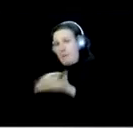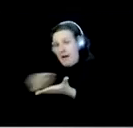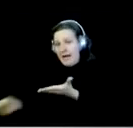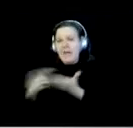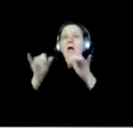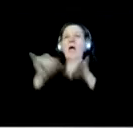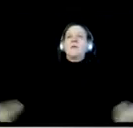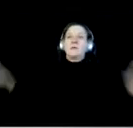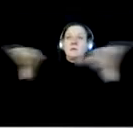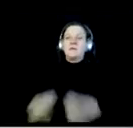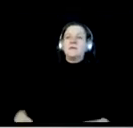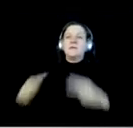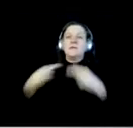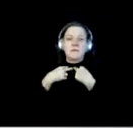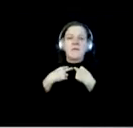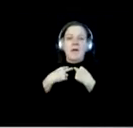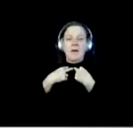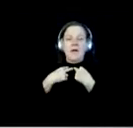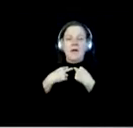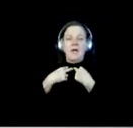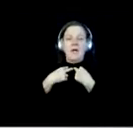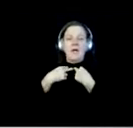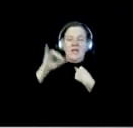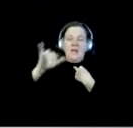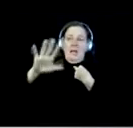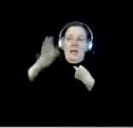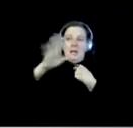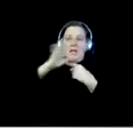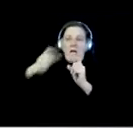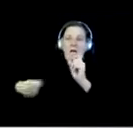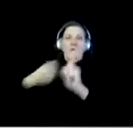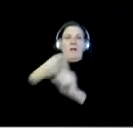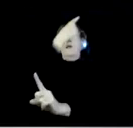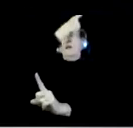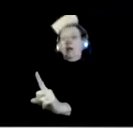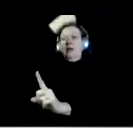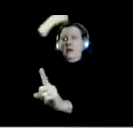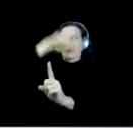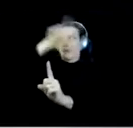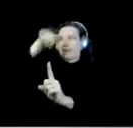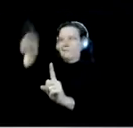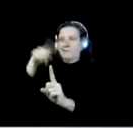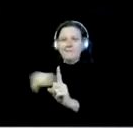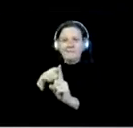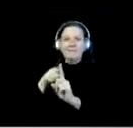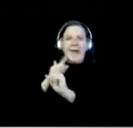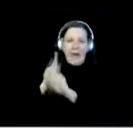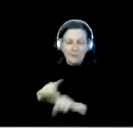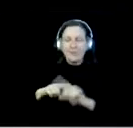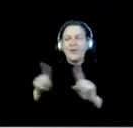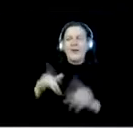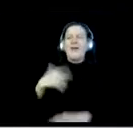So that's kind of a tangential answer, but I guess I feel like